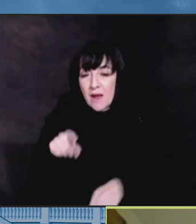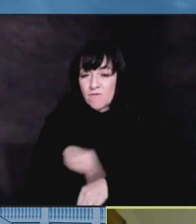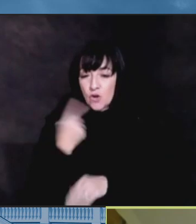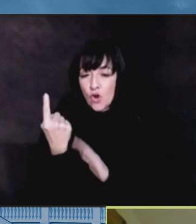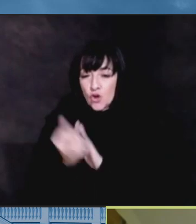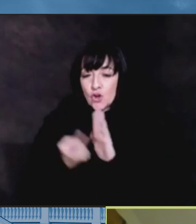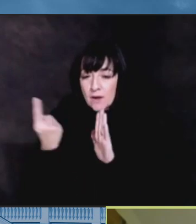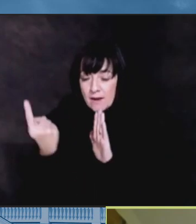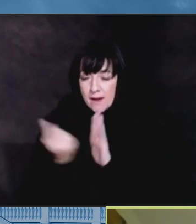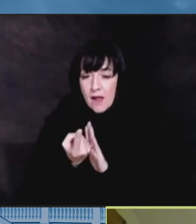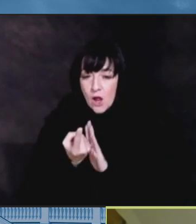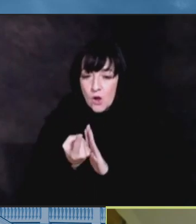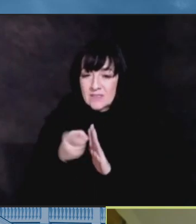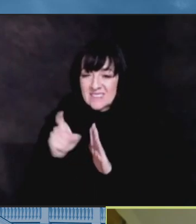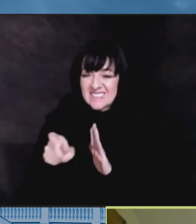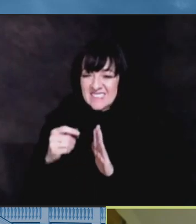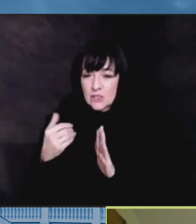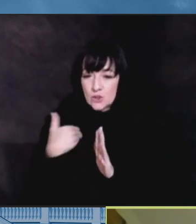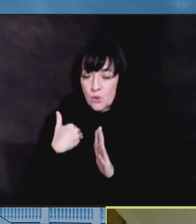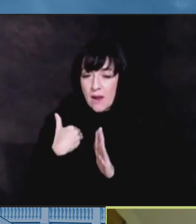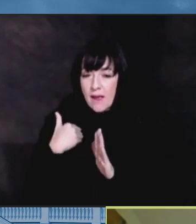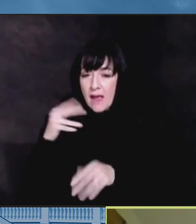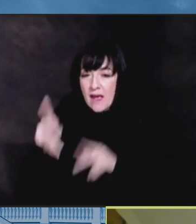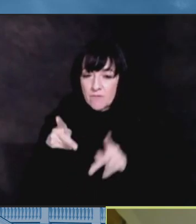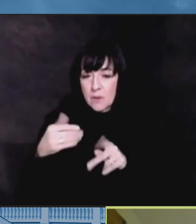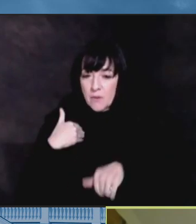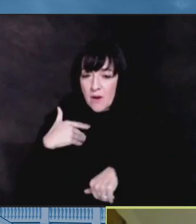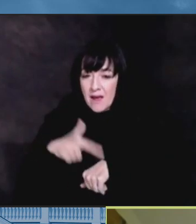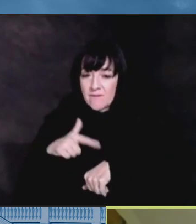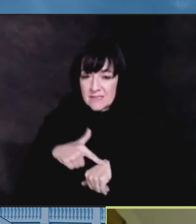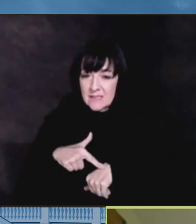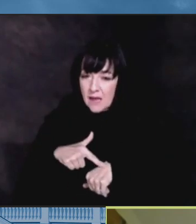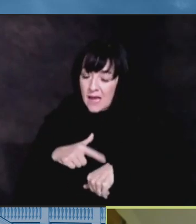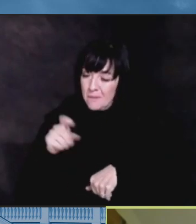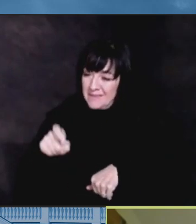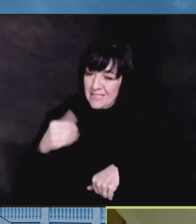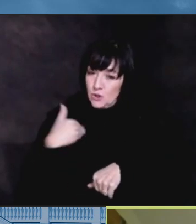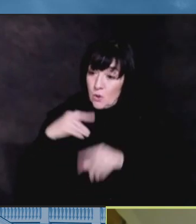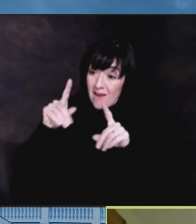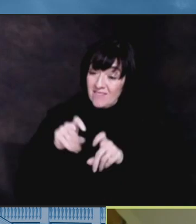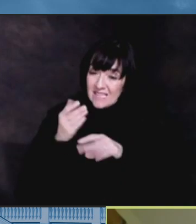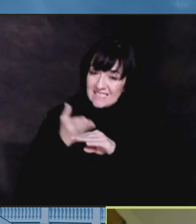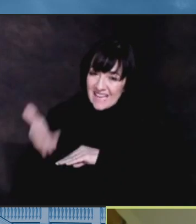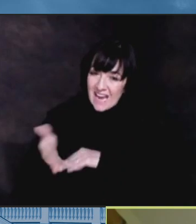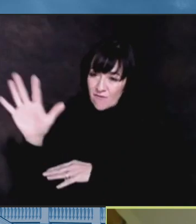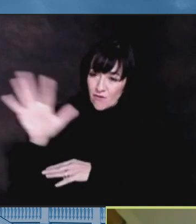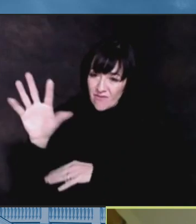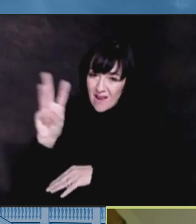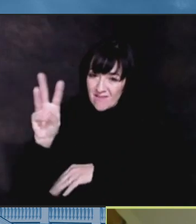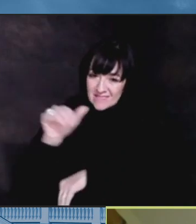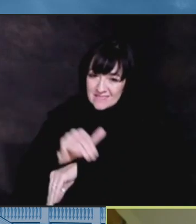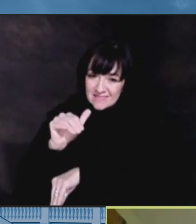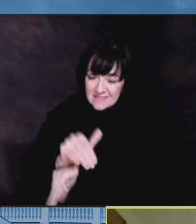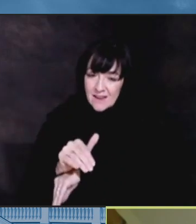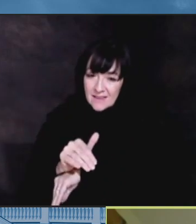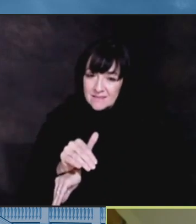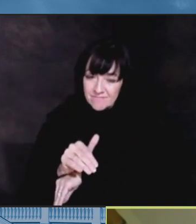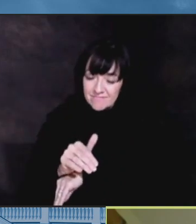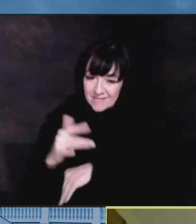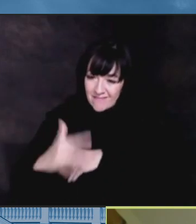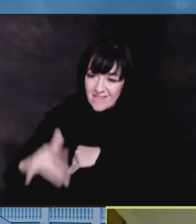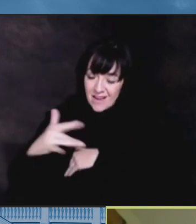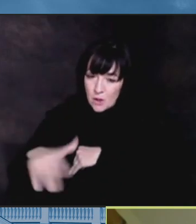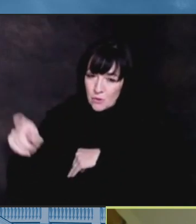have times where people can get tested, after that, 5, 6 o'clock mark, so they could get tested in the early evening. Saturday testing